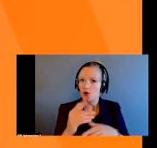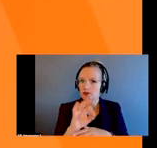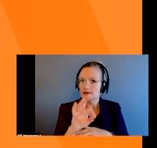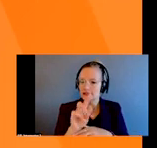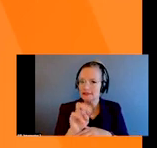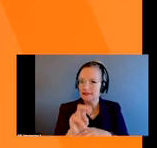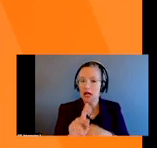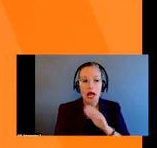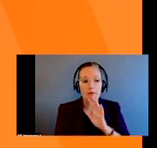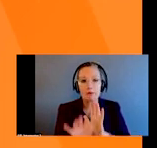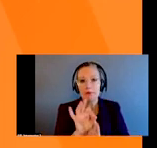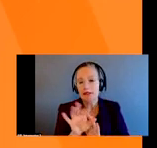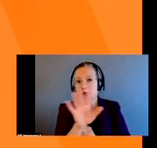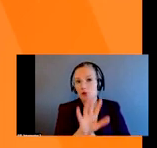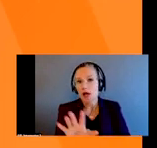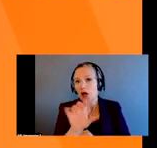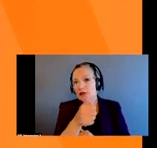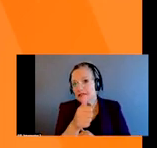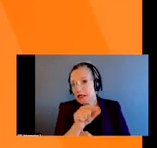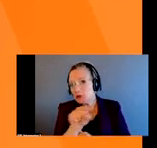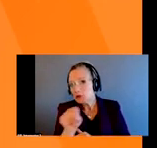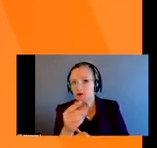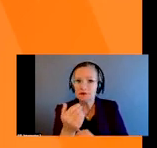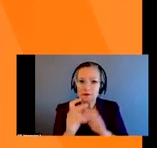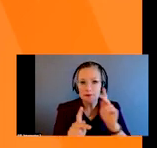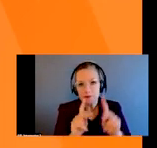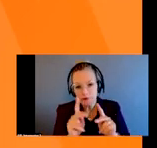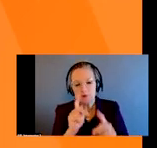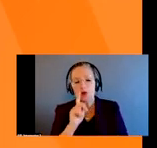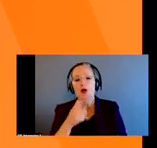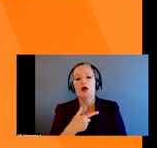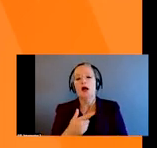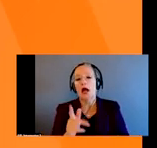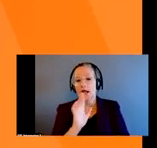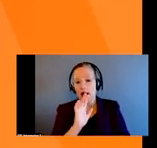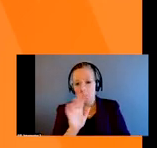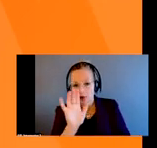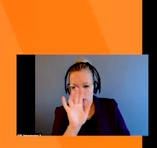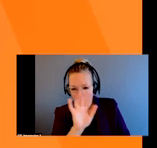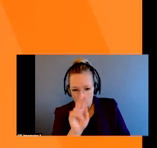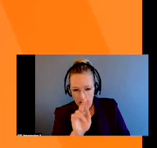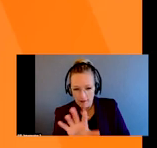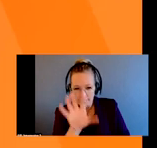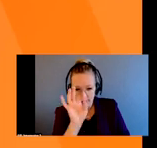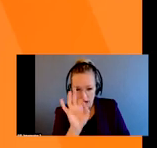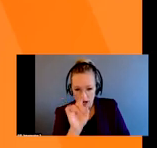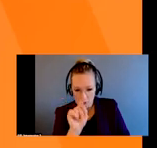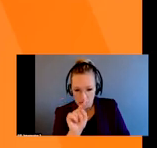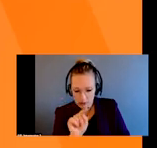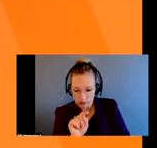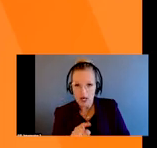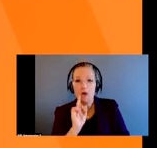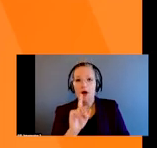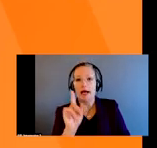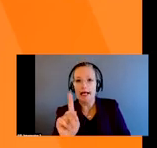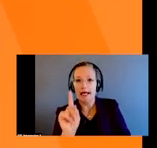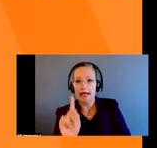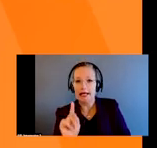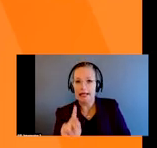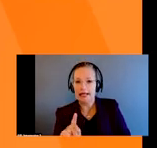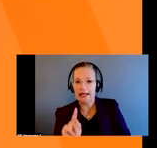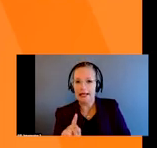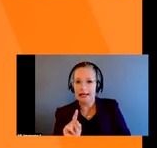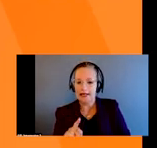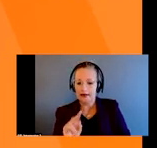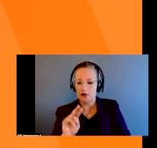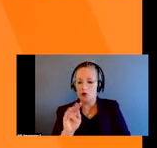follow them and ring the bell so I get notified. And in the morning, I go through my notifications and I join the conversation of where